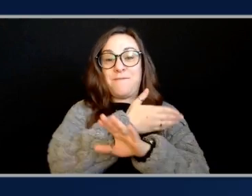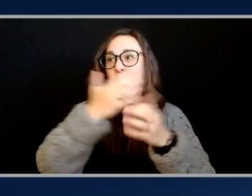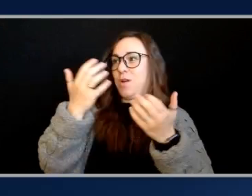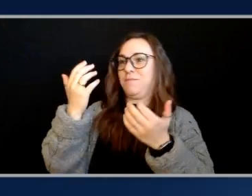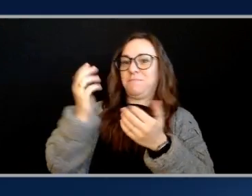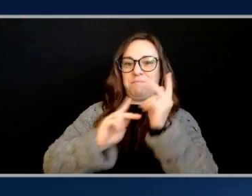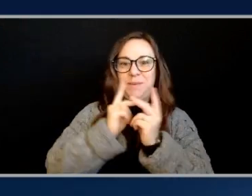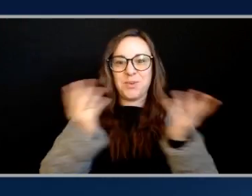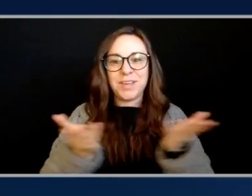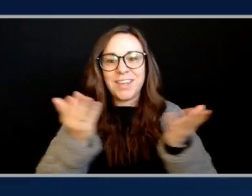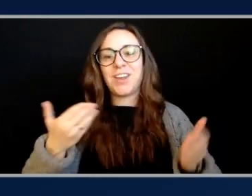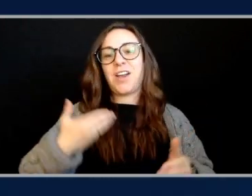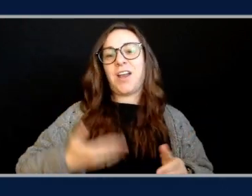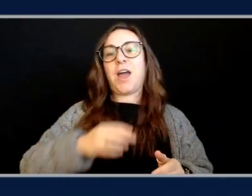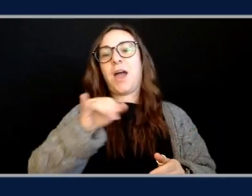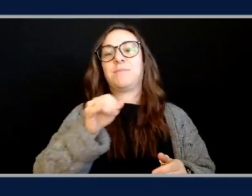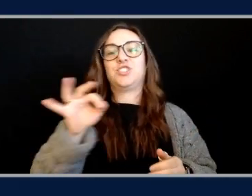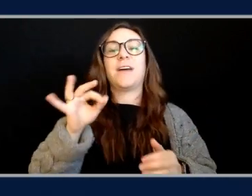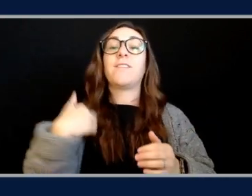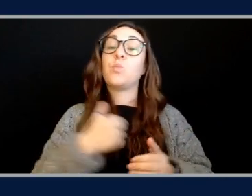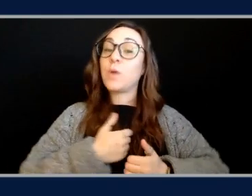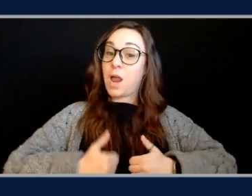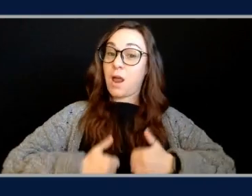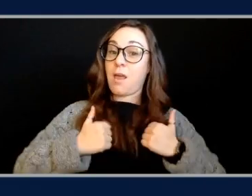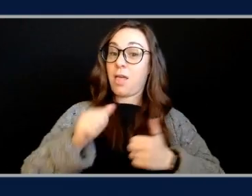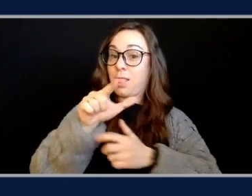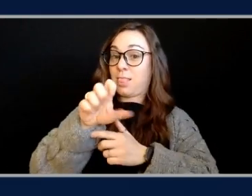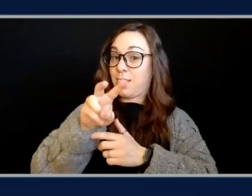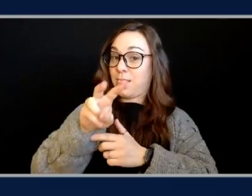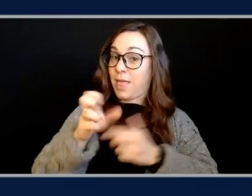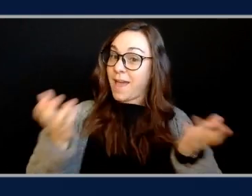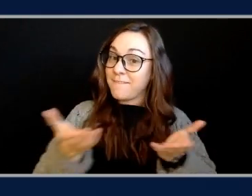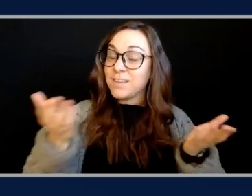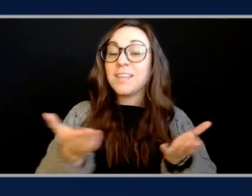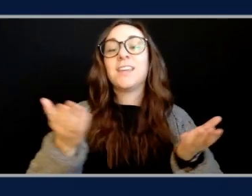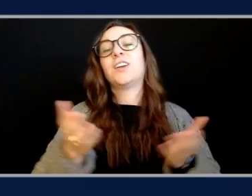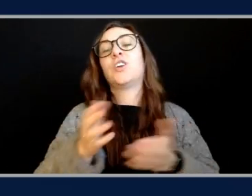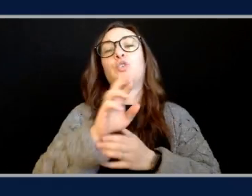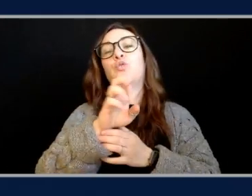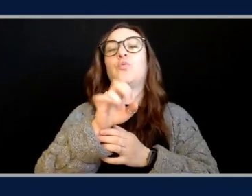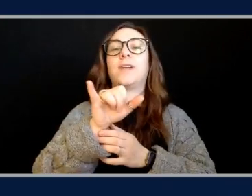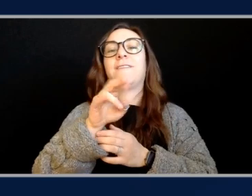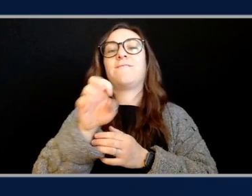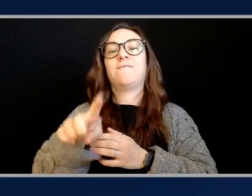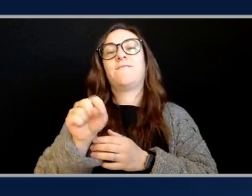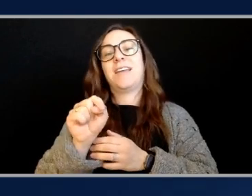Jeff Mershek, and we are live here at AWS reInvent 2025 and